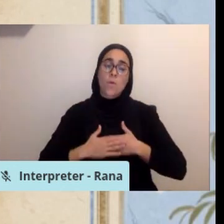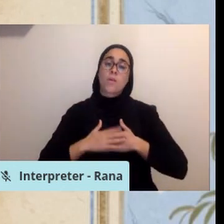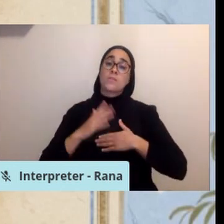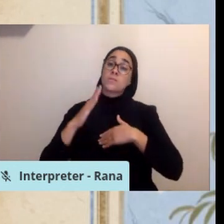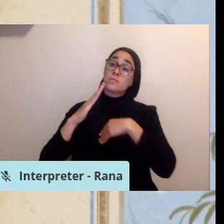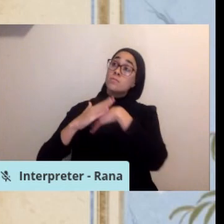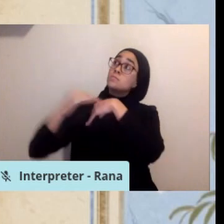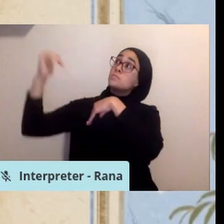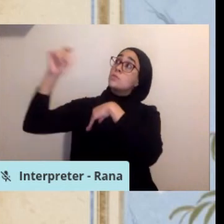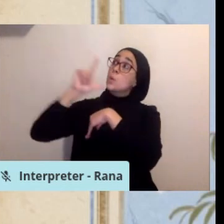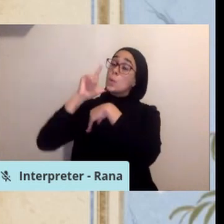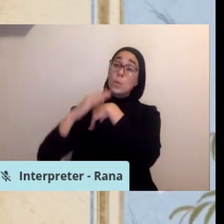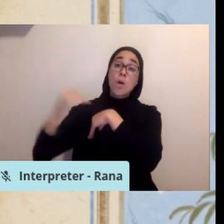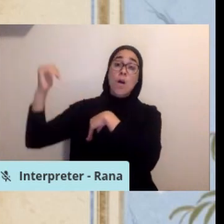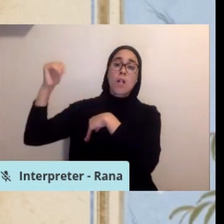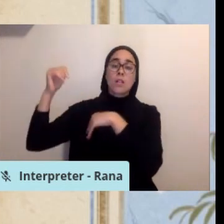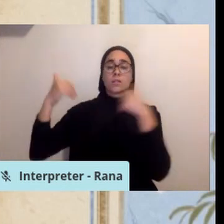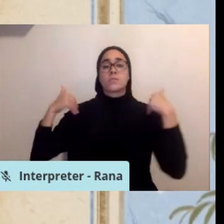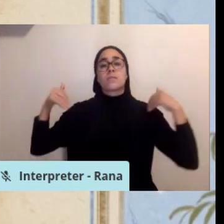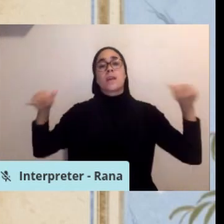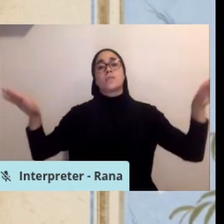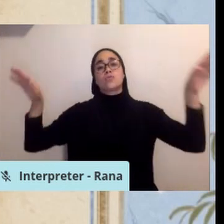name.